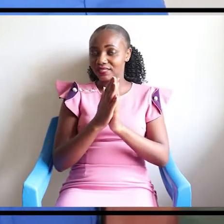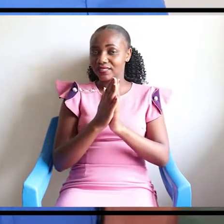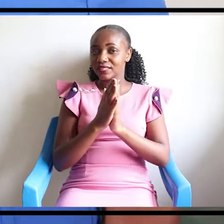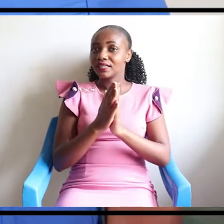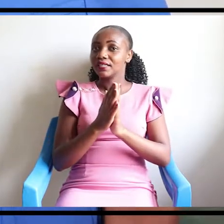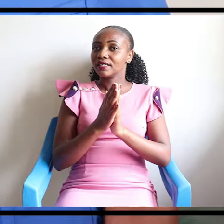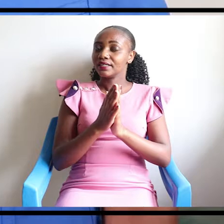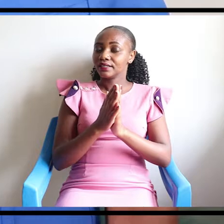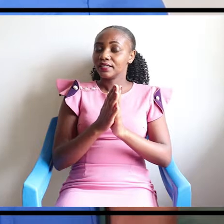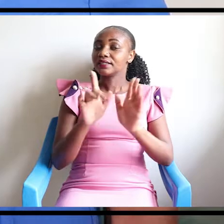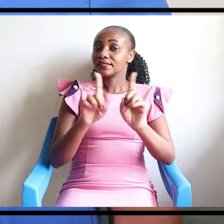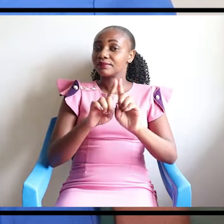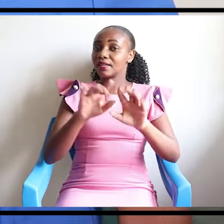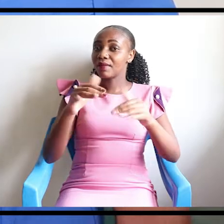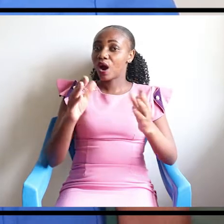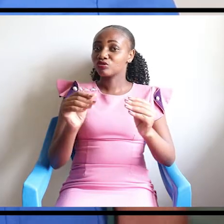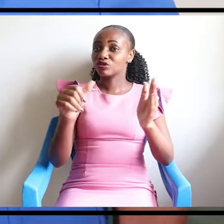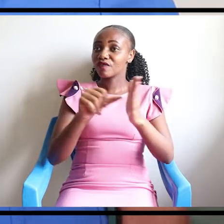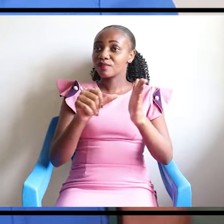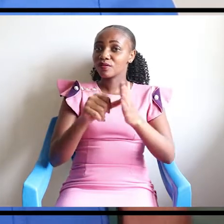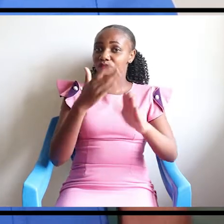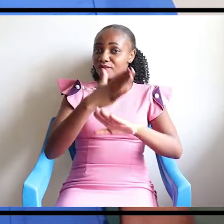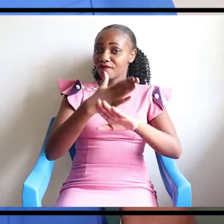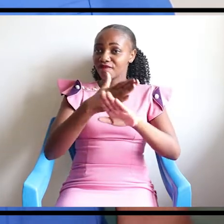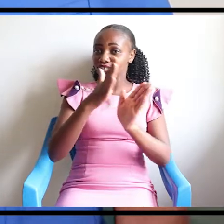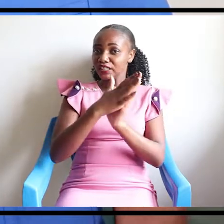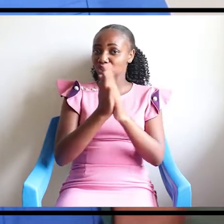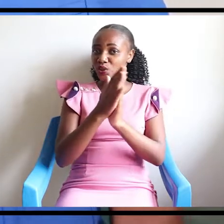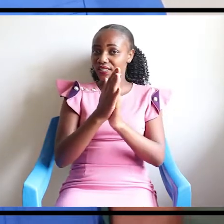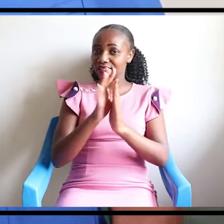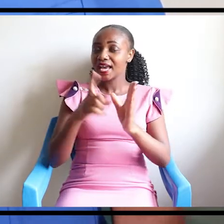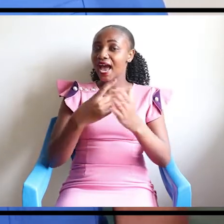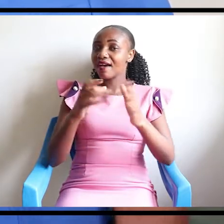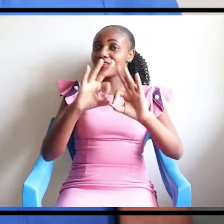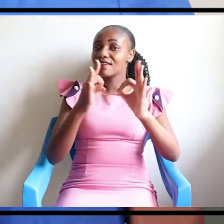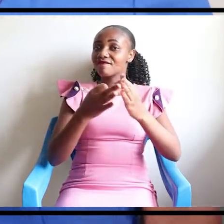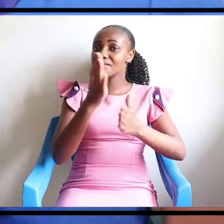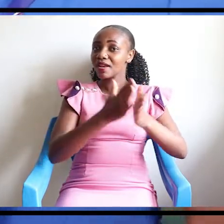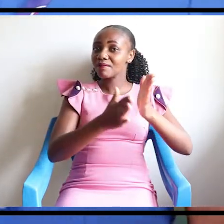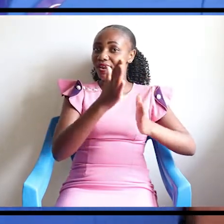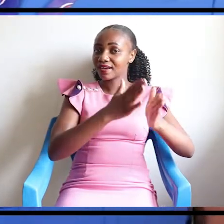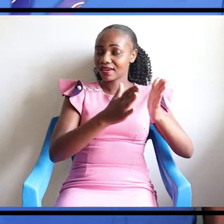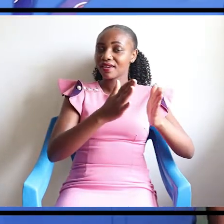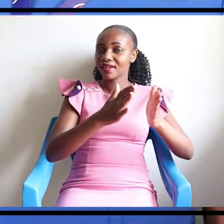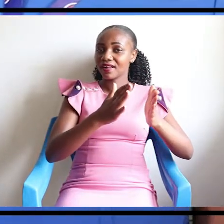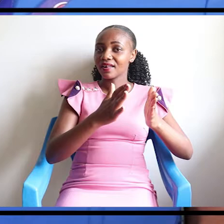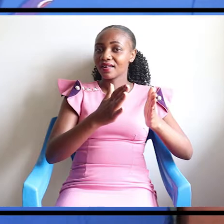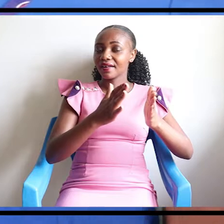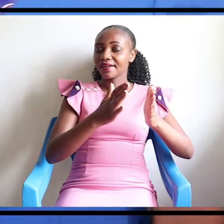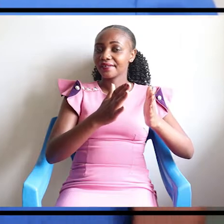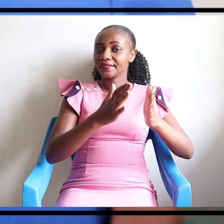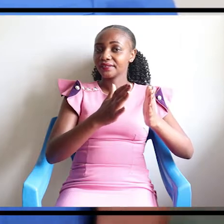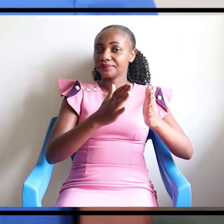how to dispel these myths and misconceptions. So family planning in a nutshell is